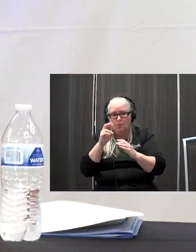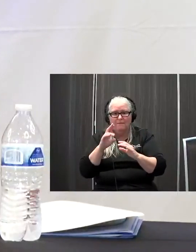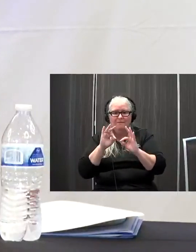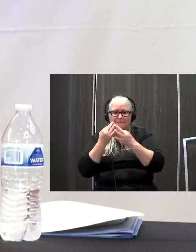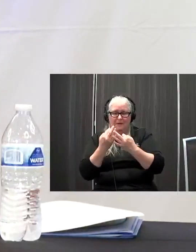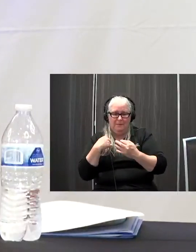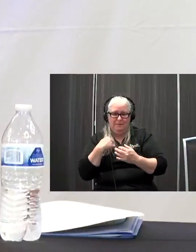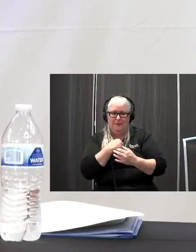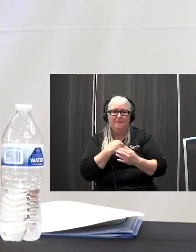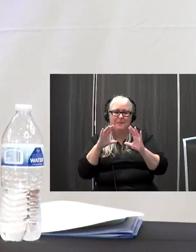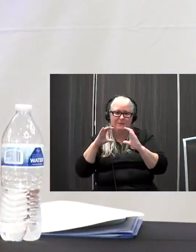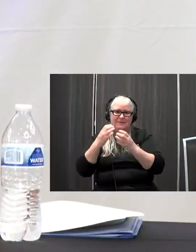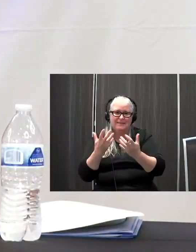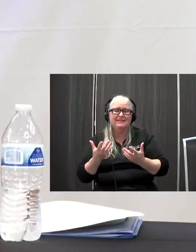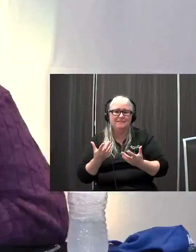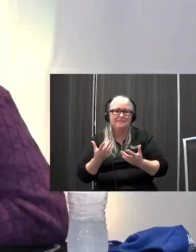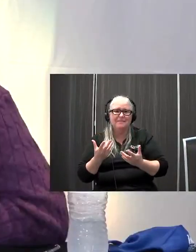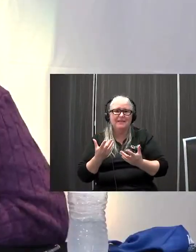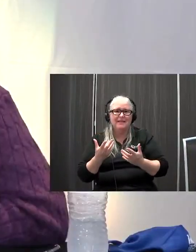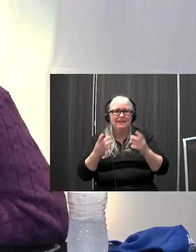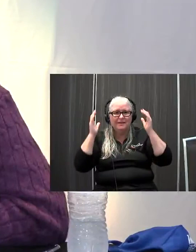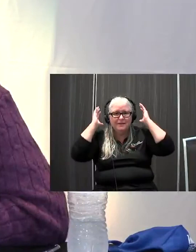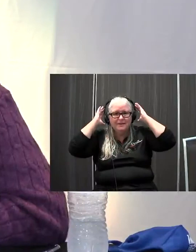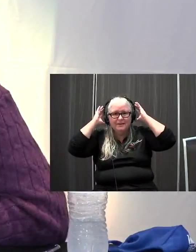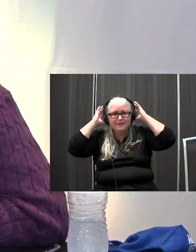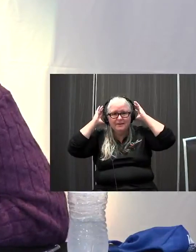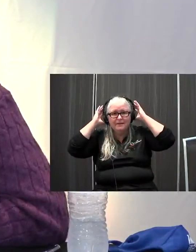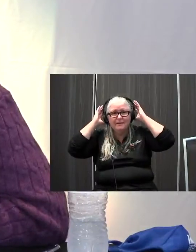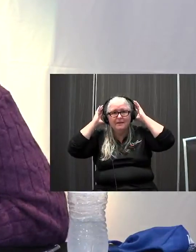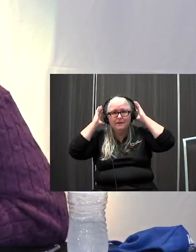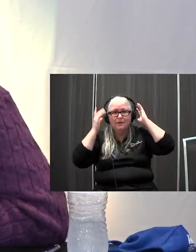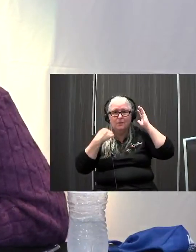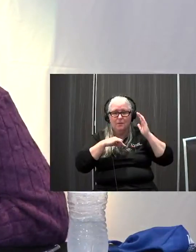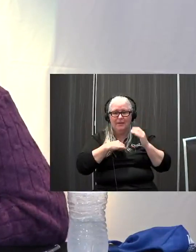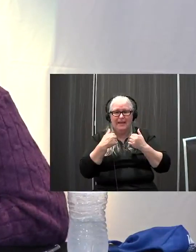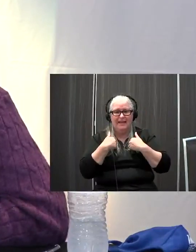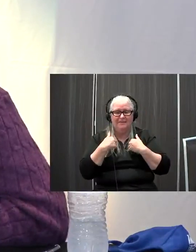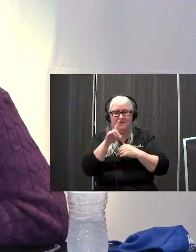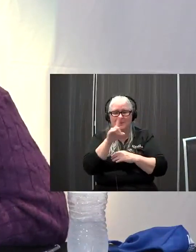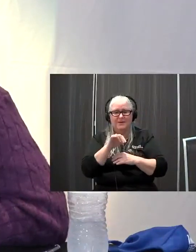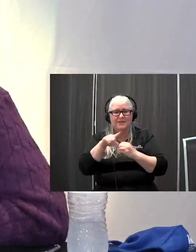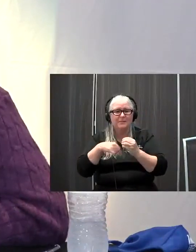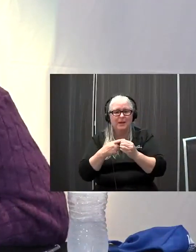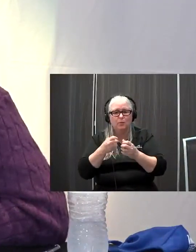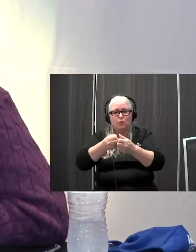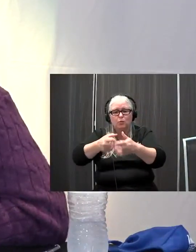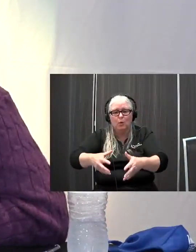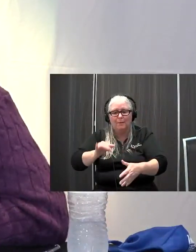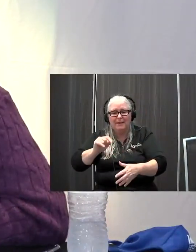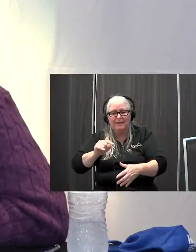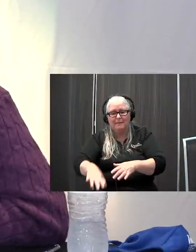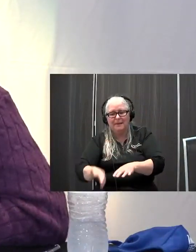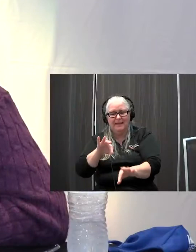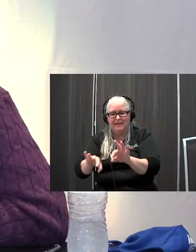being creative with that. Mm-hmm. We also have a question of the drop it, pick it up game is what I would say, is we use cloth wipes to wipe our